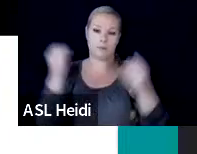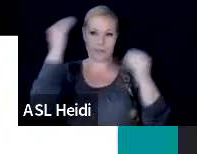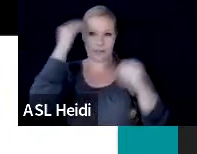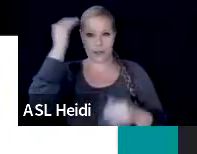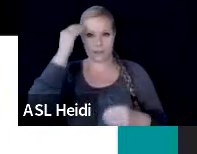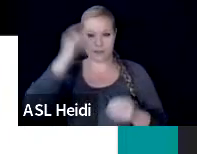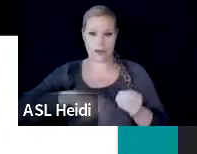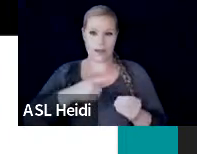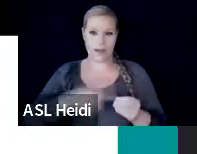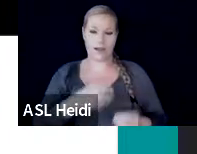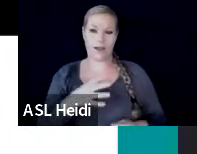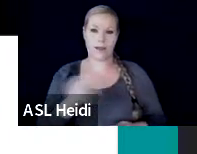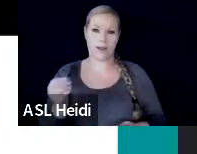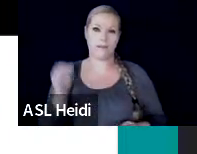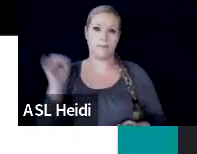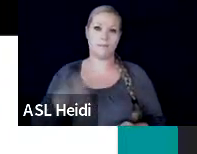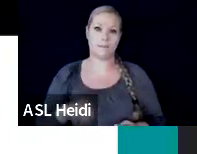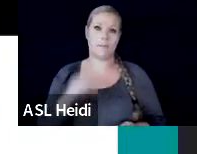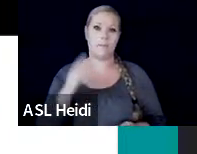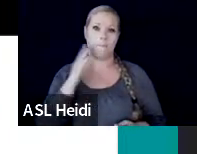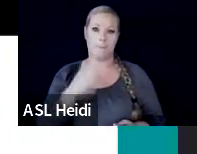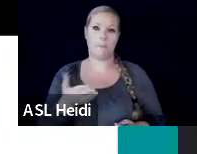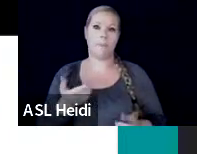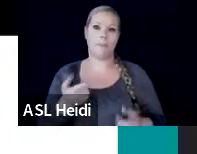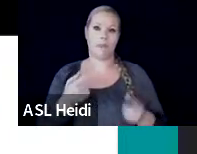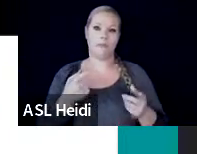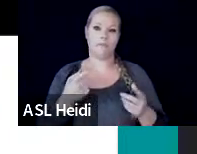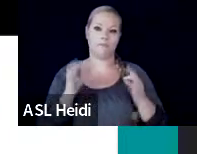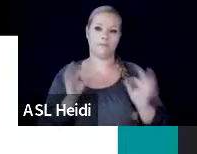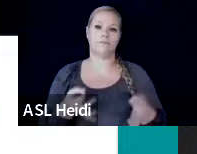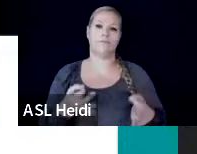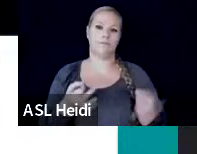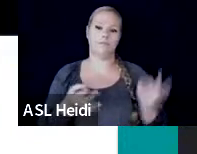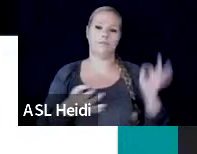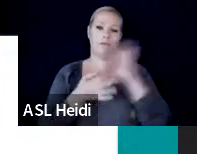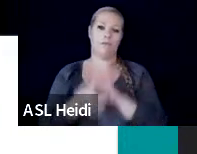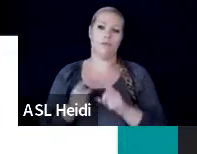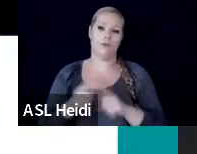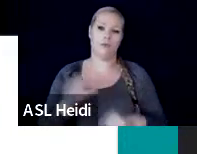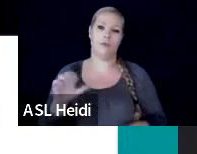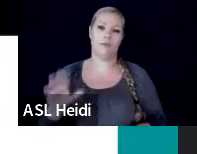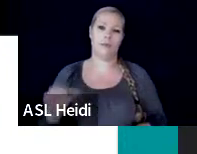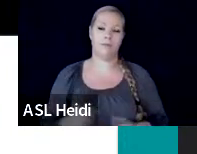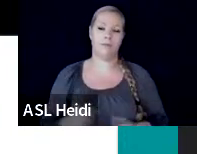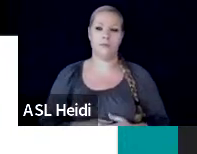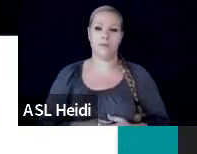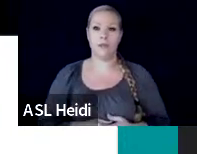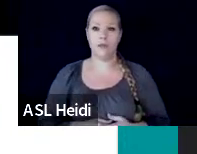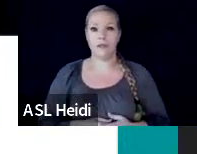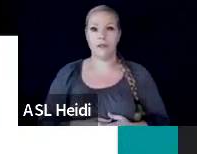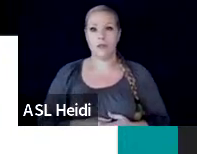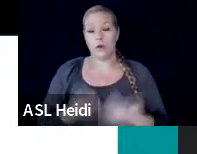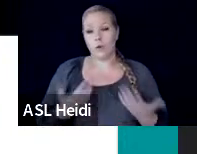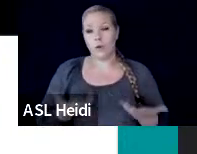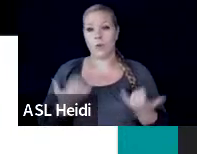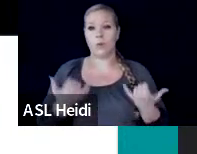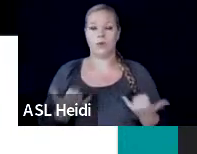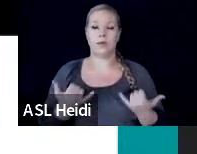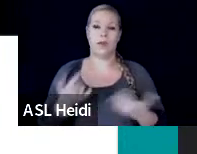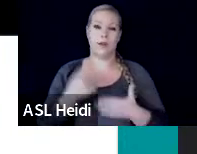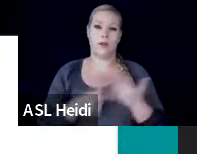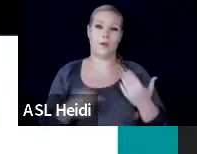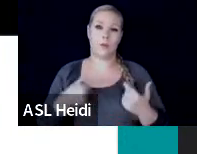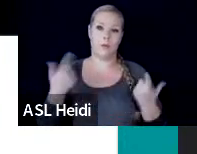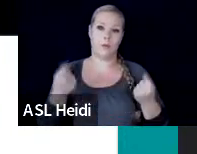and it'll certainly relate back to the CBA. So where we are now is